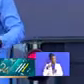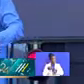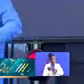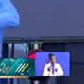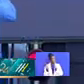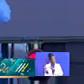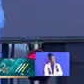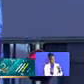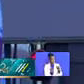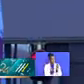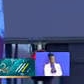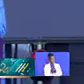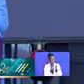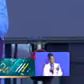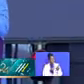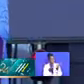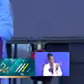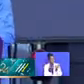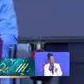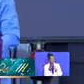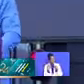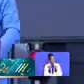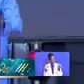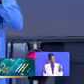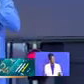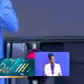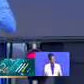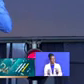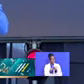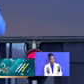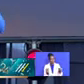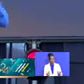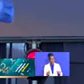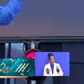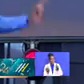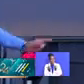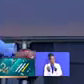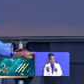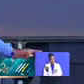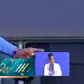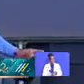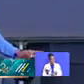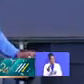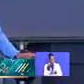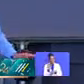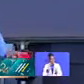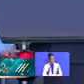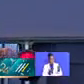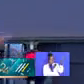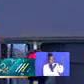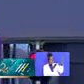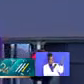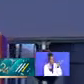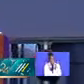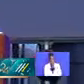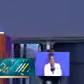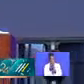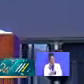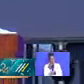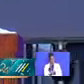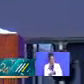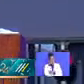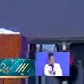introduction and the definition of an altar alar is a place of sacrifice Hallelujah and